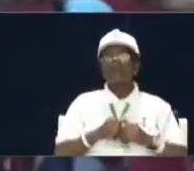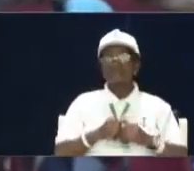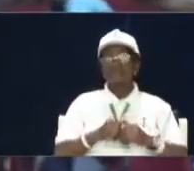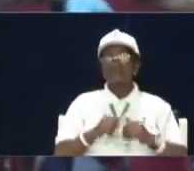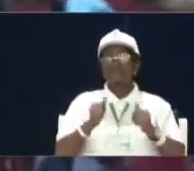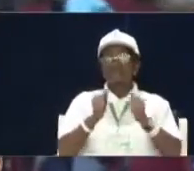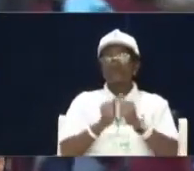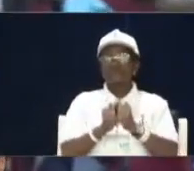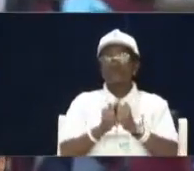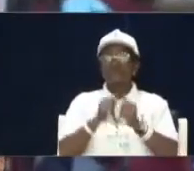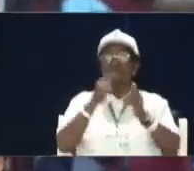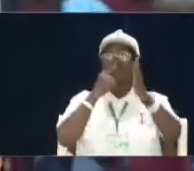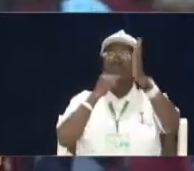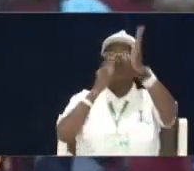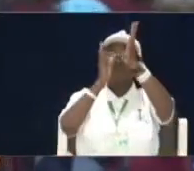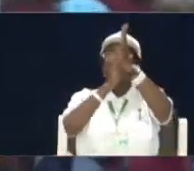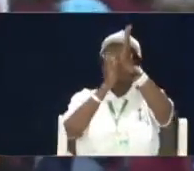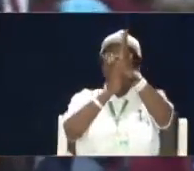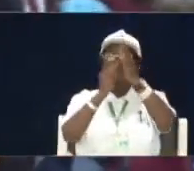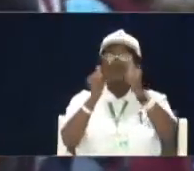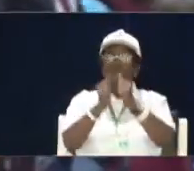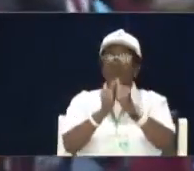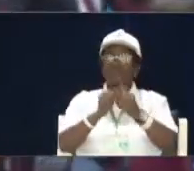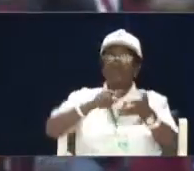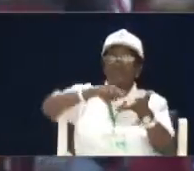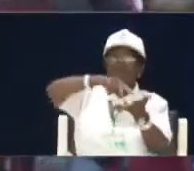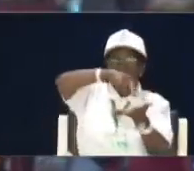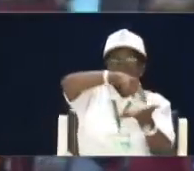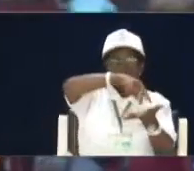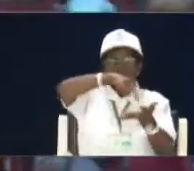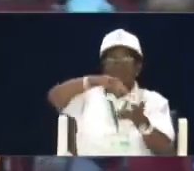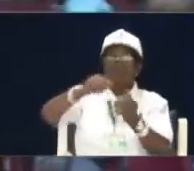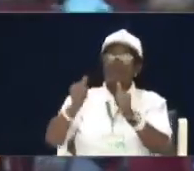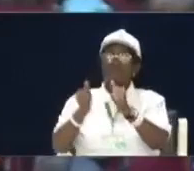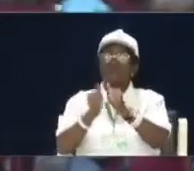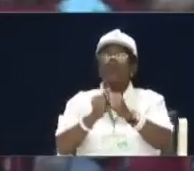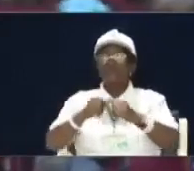with praise, with dance, with joy.